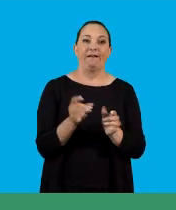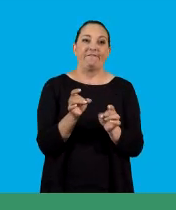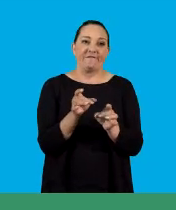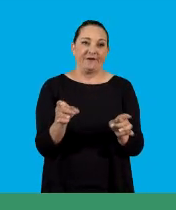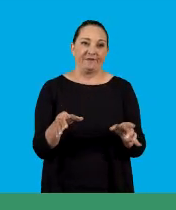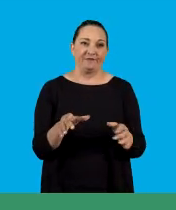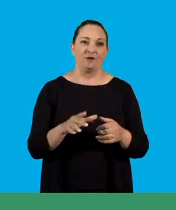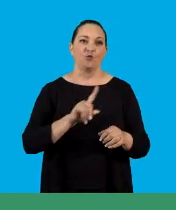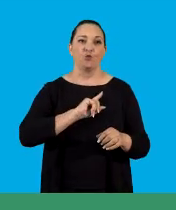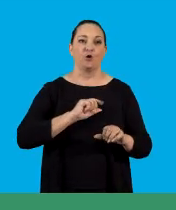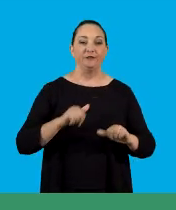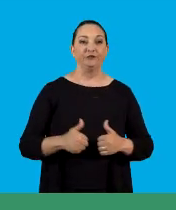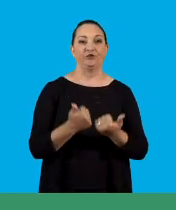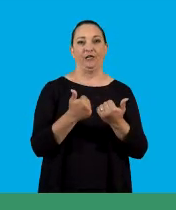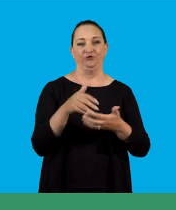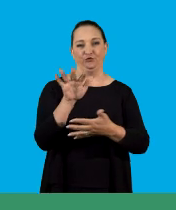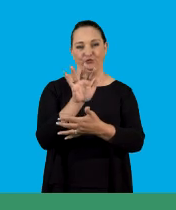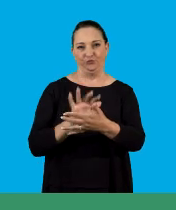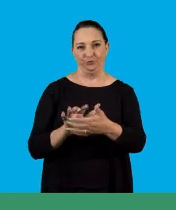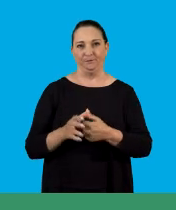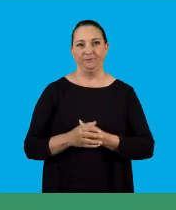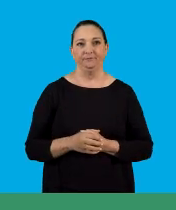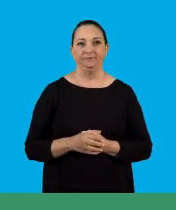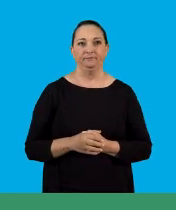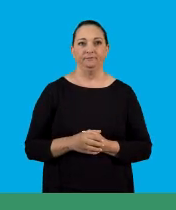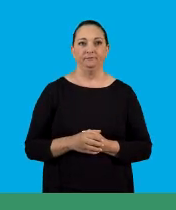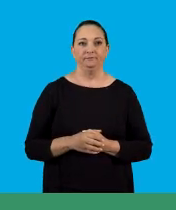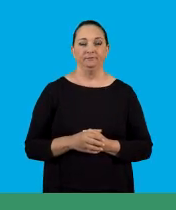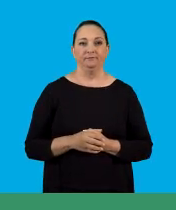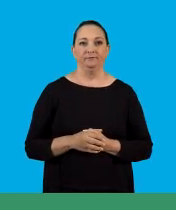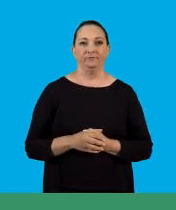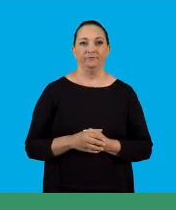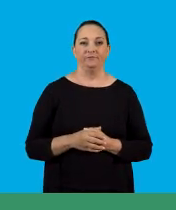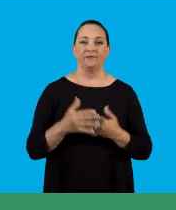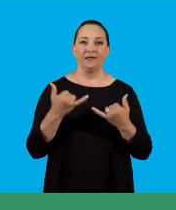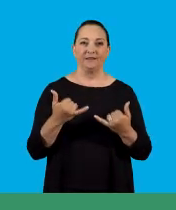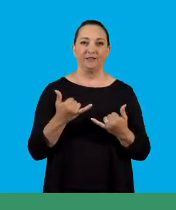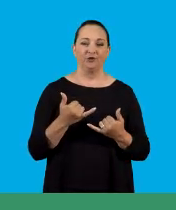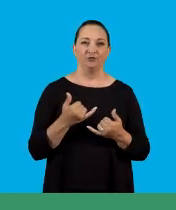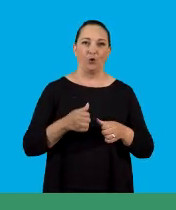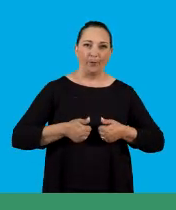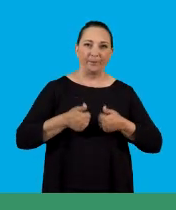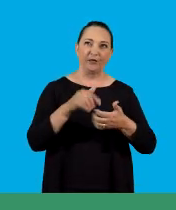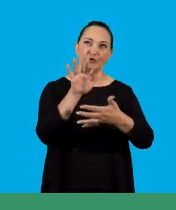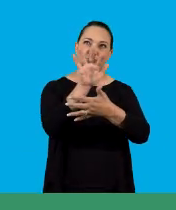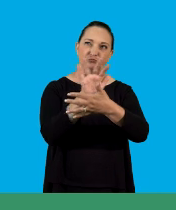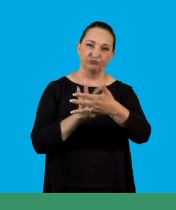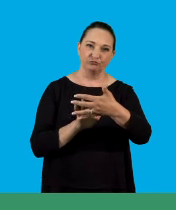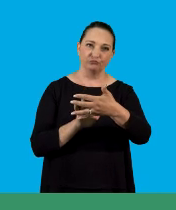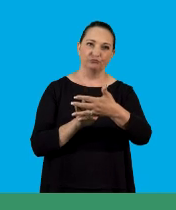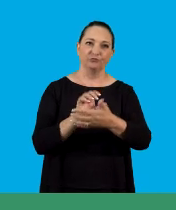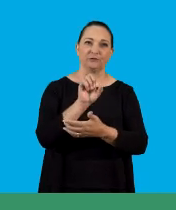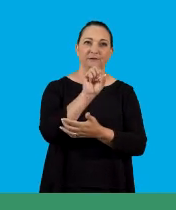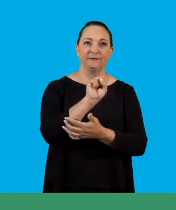affected by the challenge in the scenario above. So as we can go back now to our scenario, Sipuru